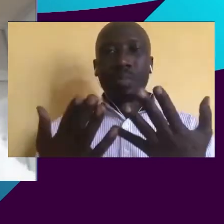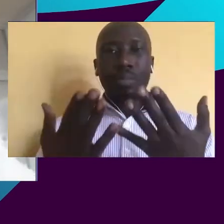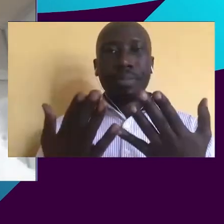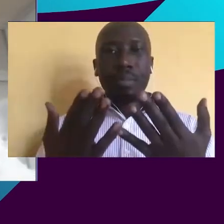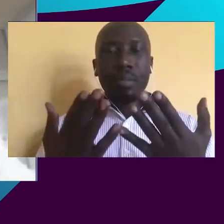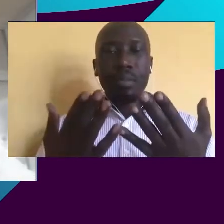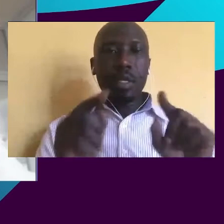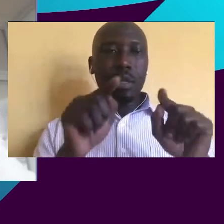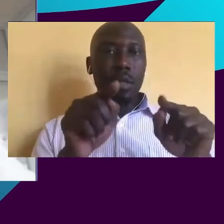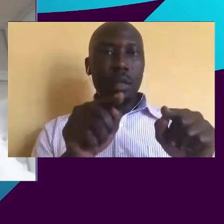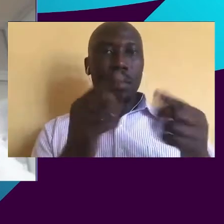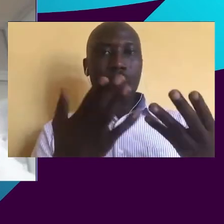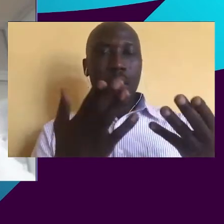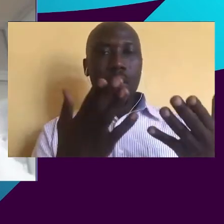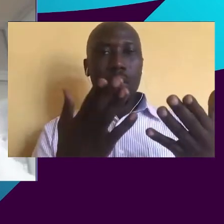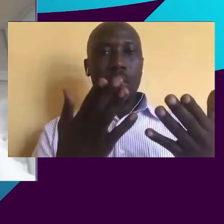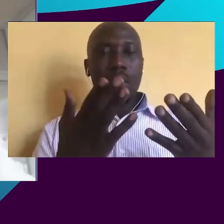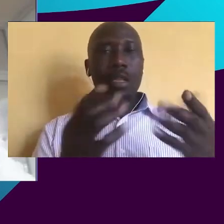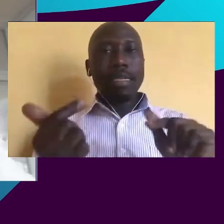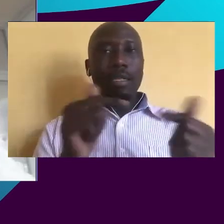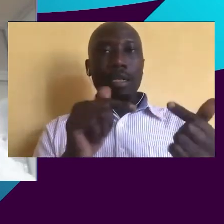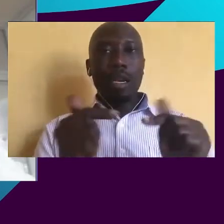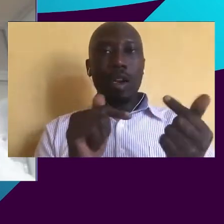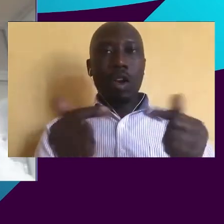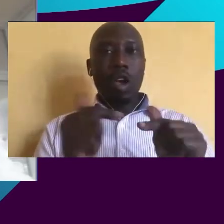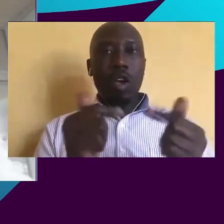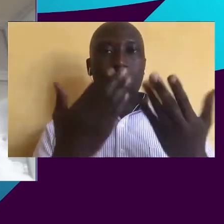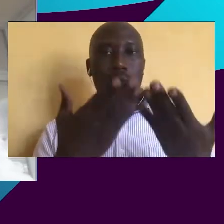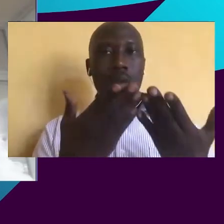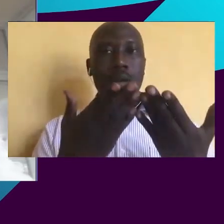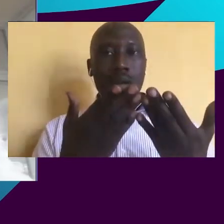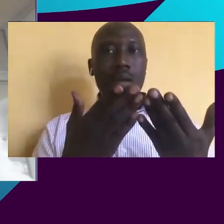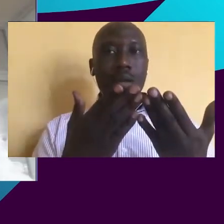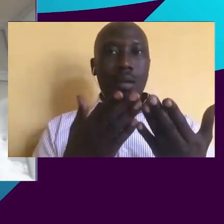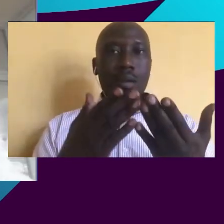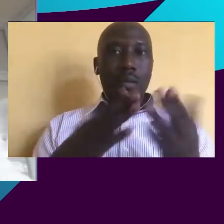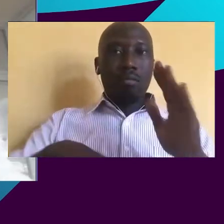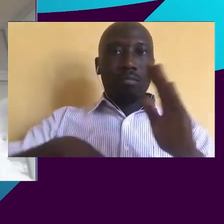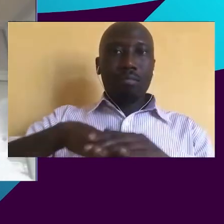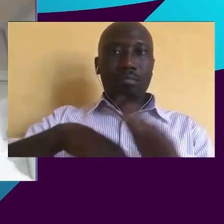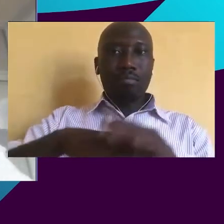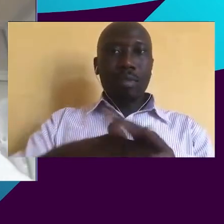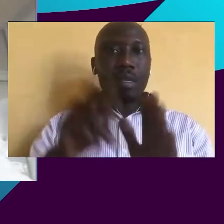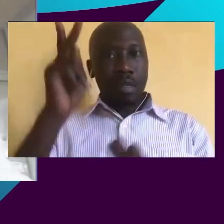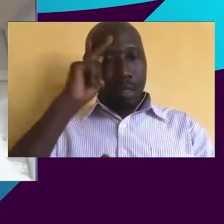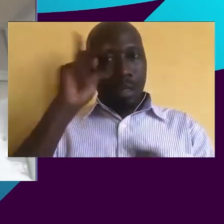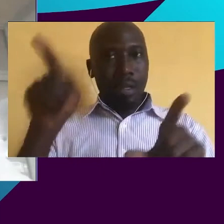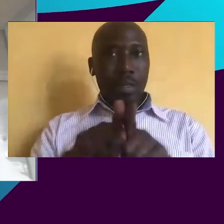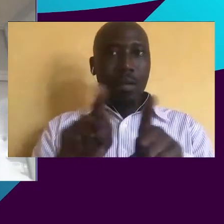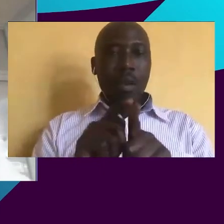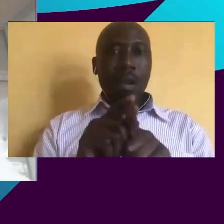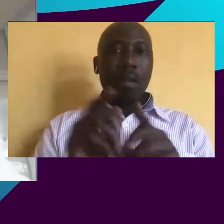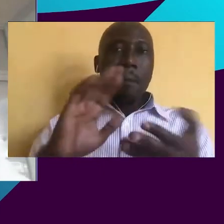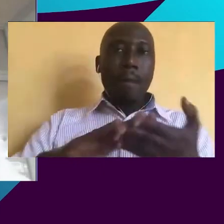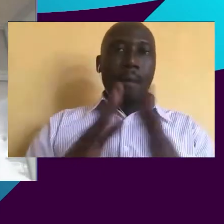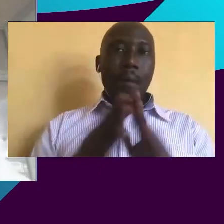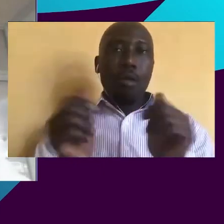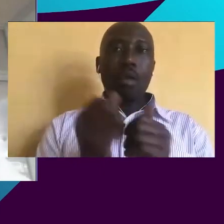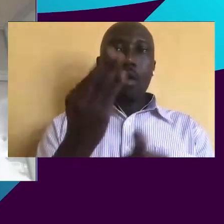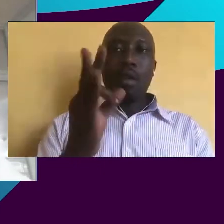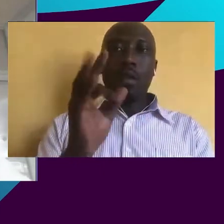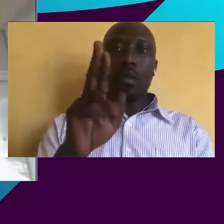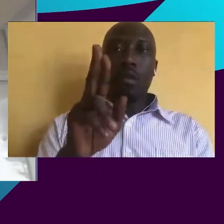this discussion, Premier Skills in partnership with Soccer Without Borders and FUFA, have organized this